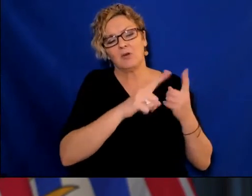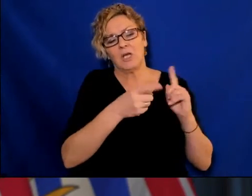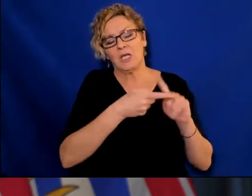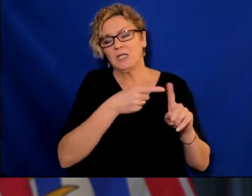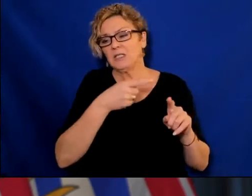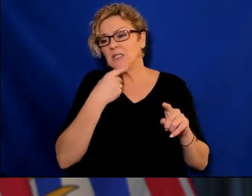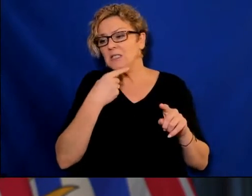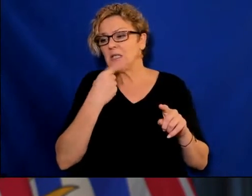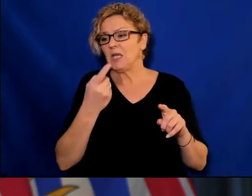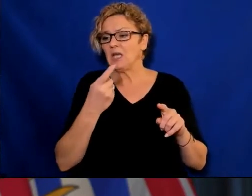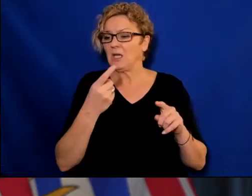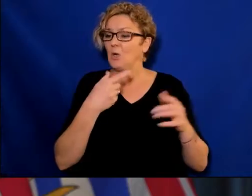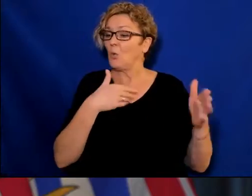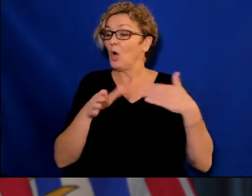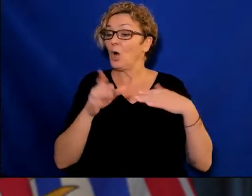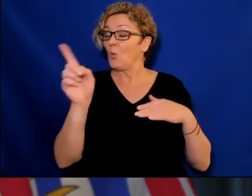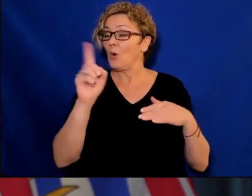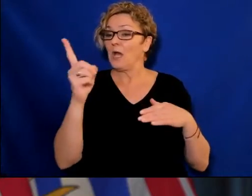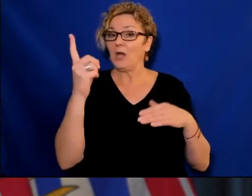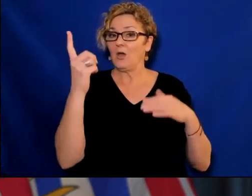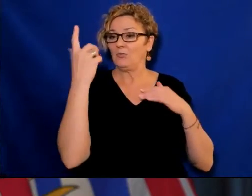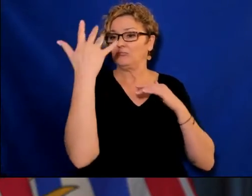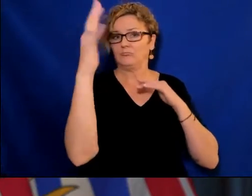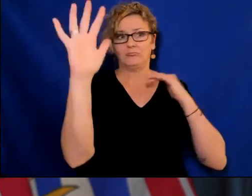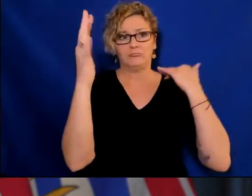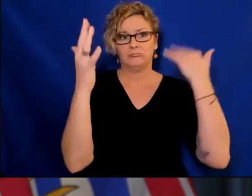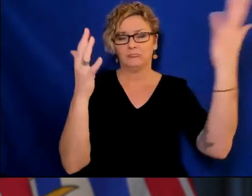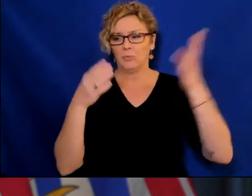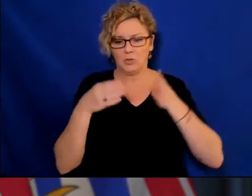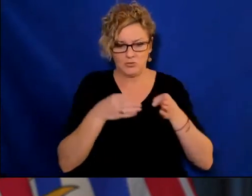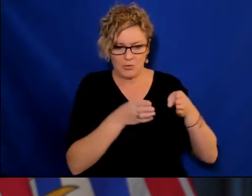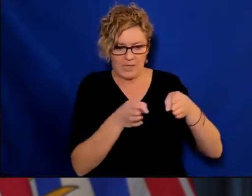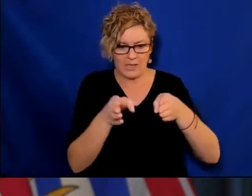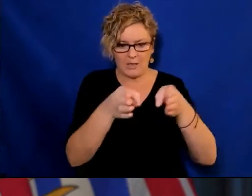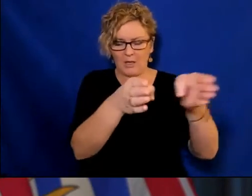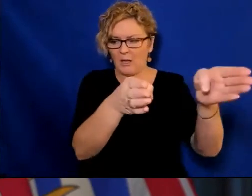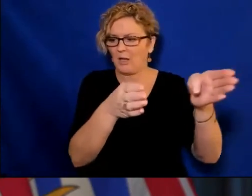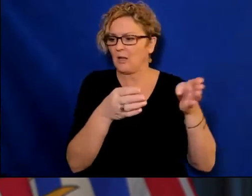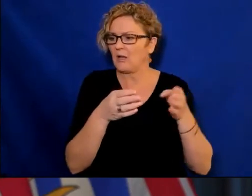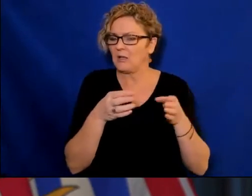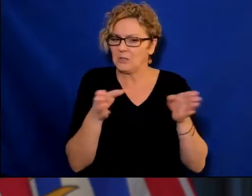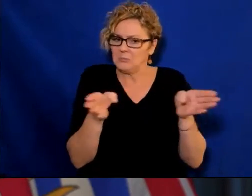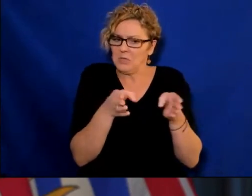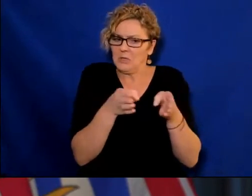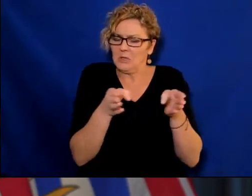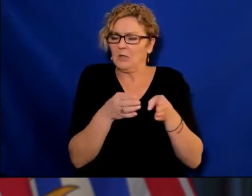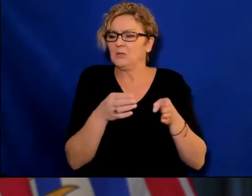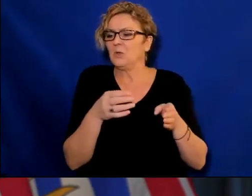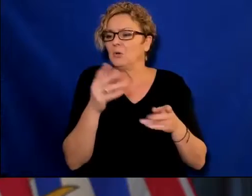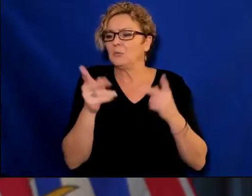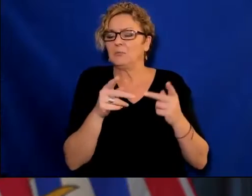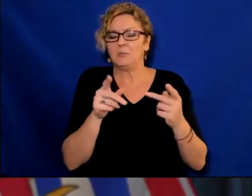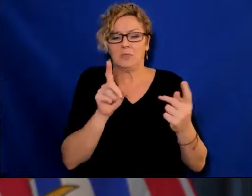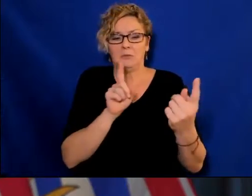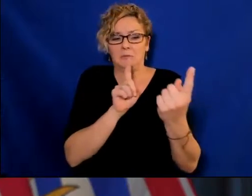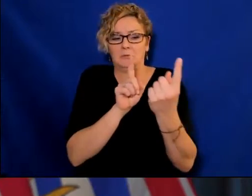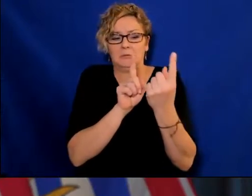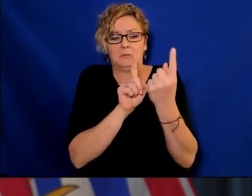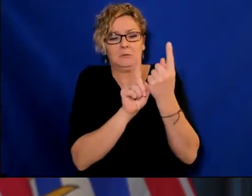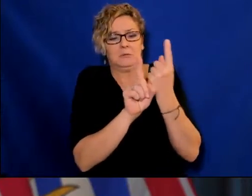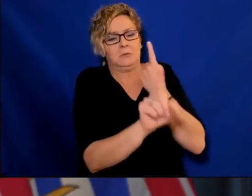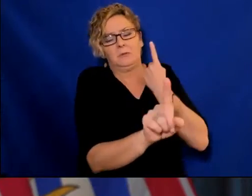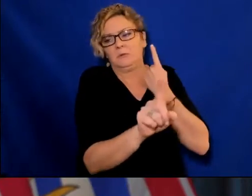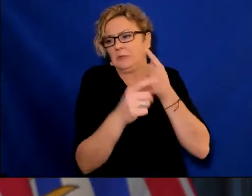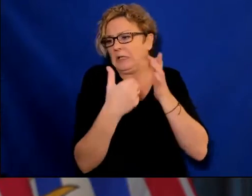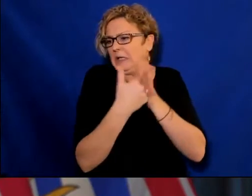it doesn't transmit very easily outdoors, and it takes a period of time. So if I'm walking by somebody, even on a